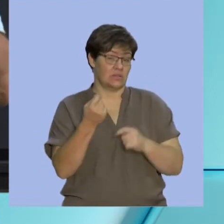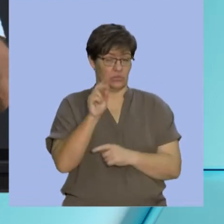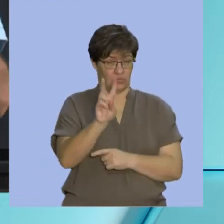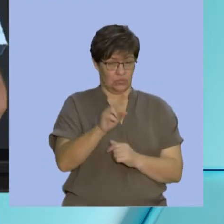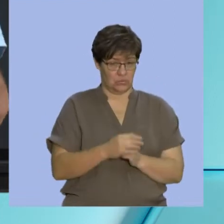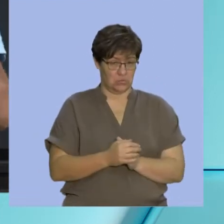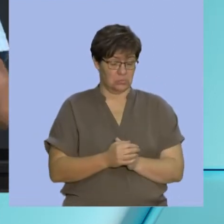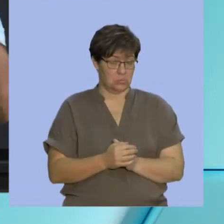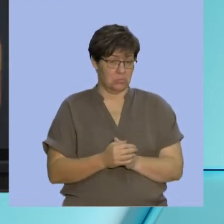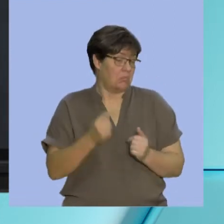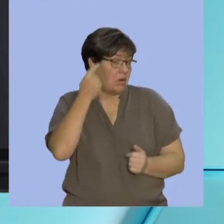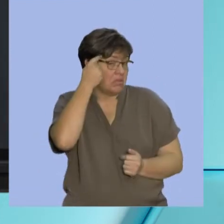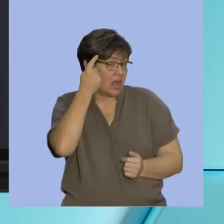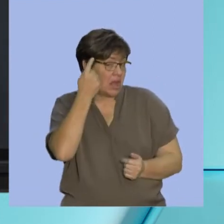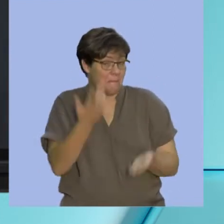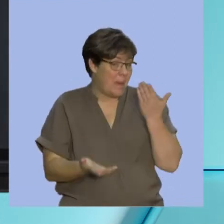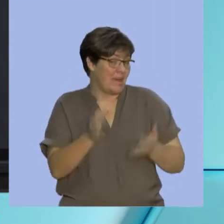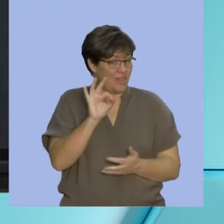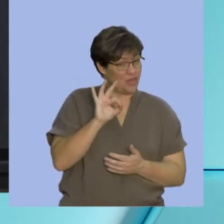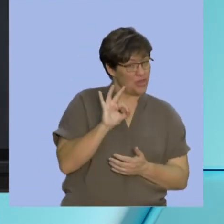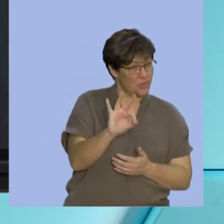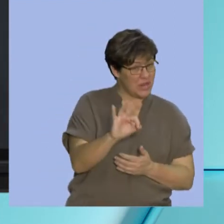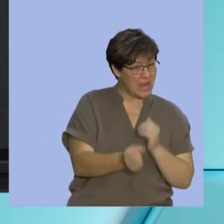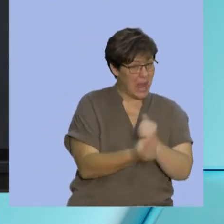will apply for 3 events that are